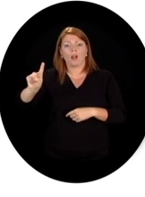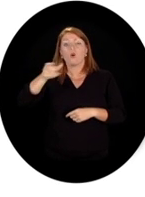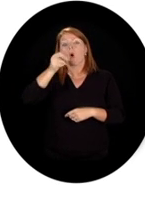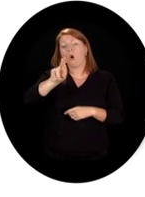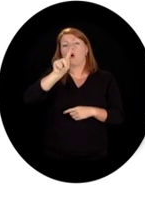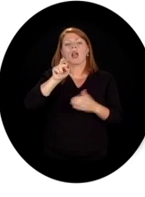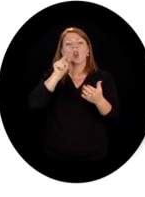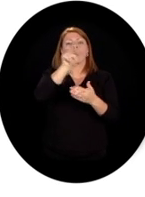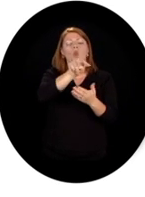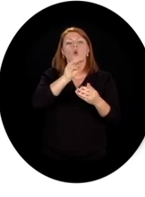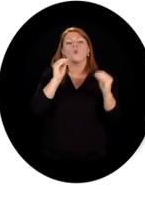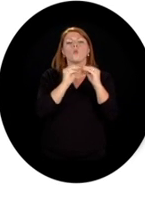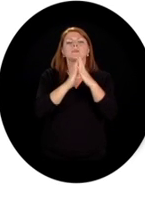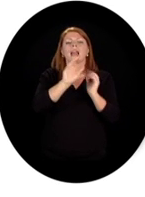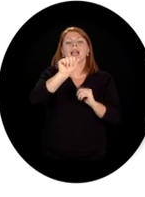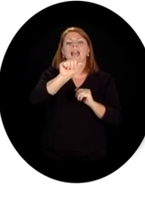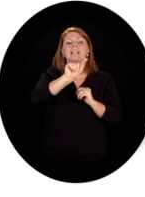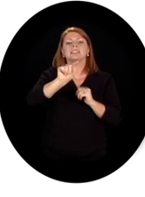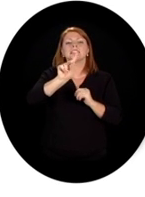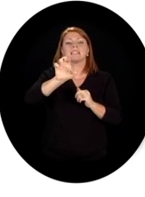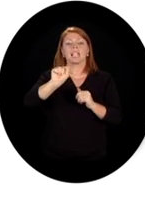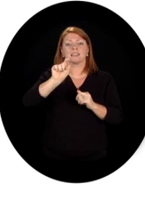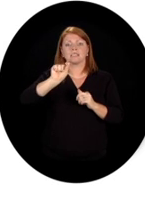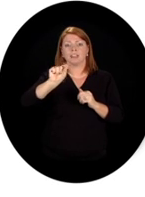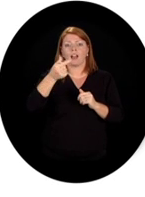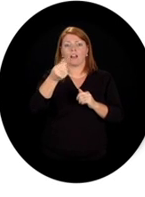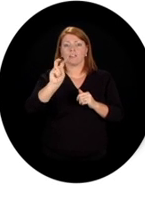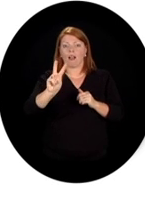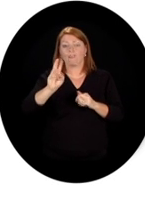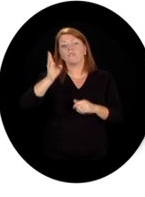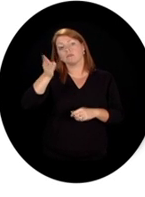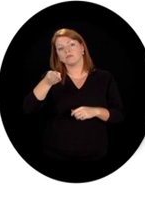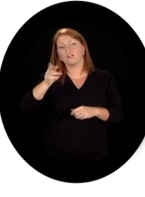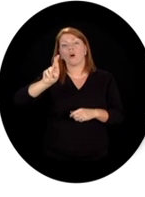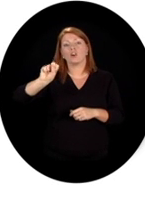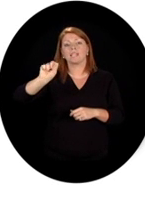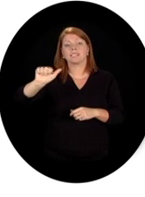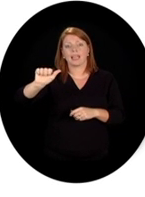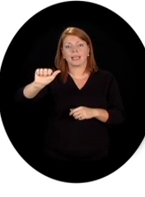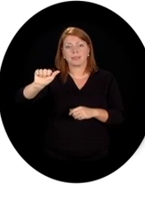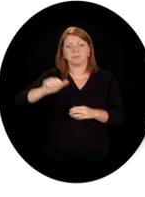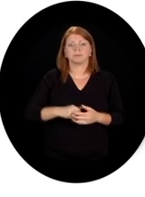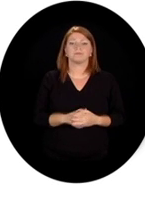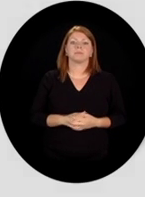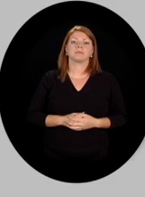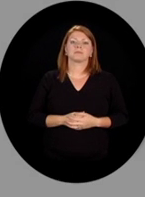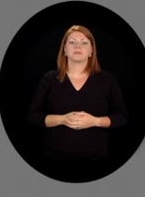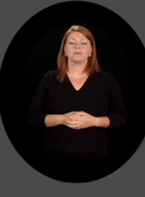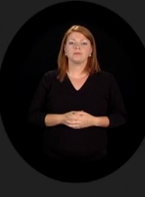1-800-563-1221 or visit azdes.gov/RSA.